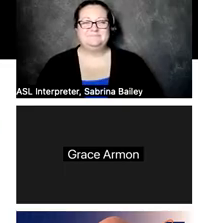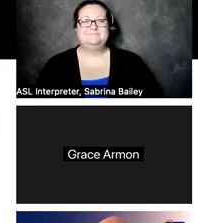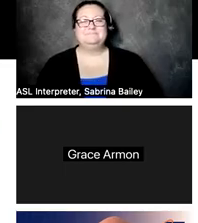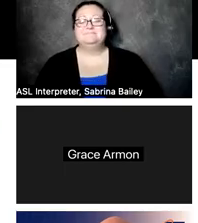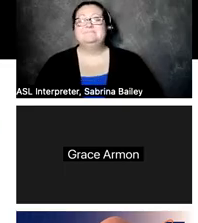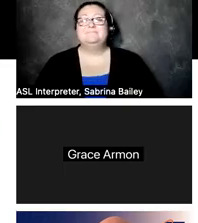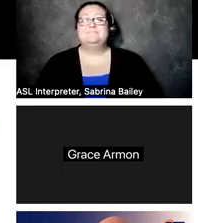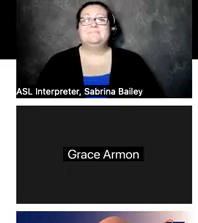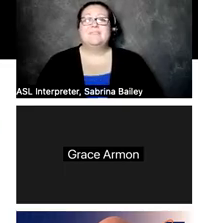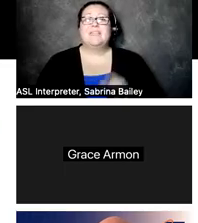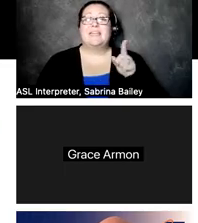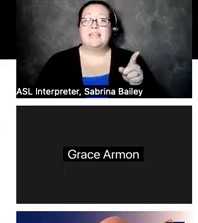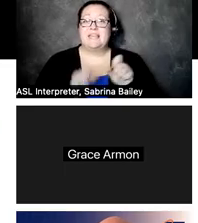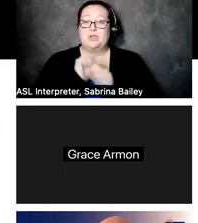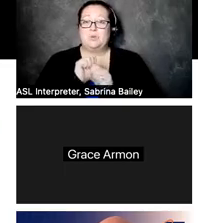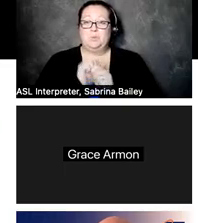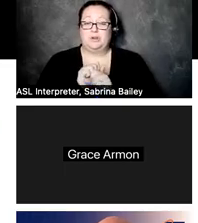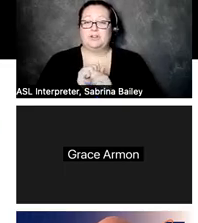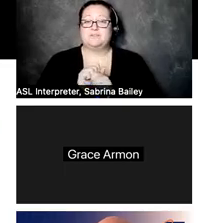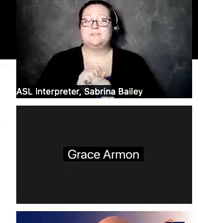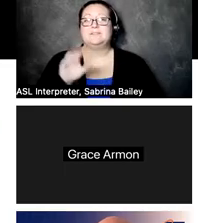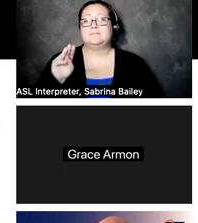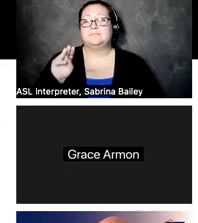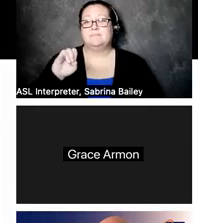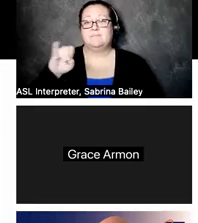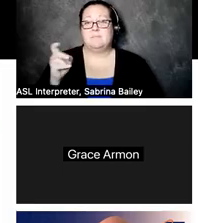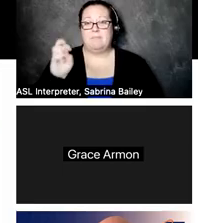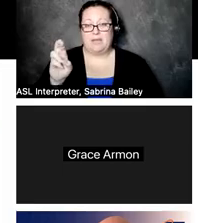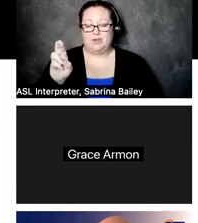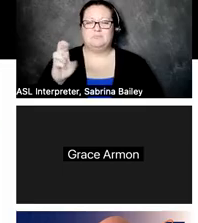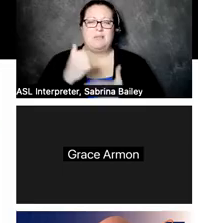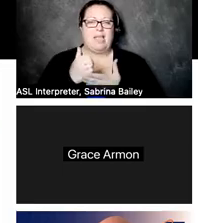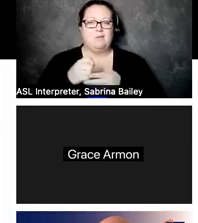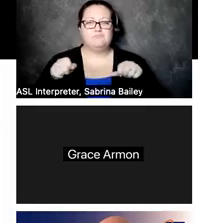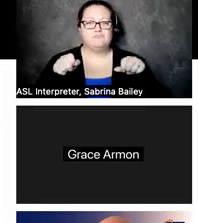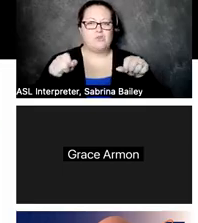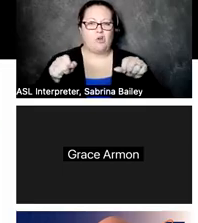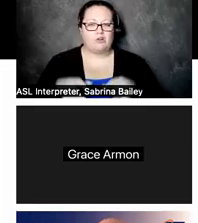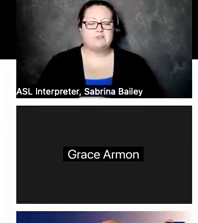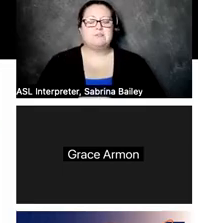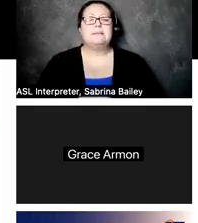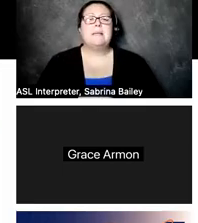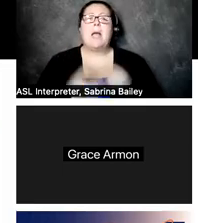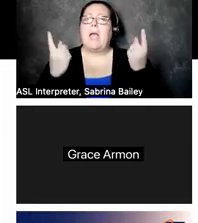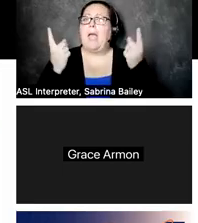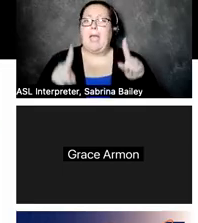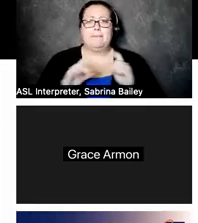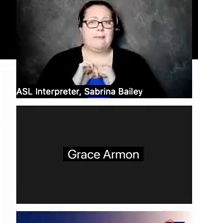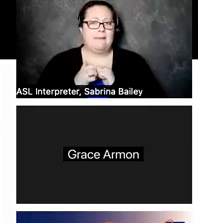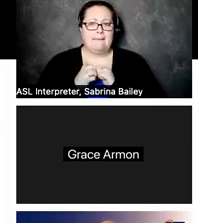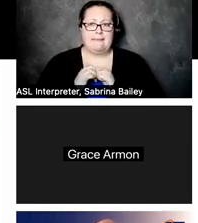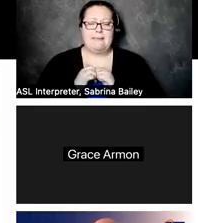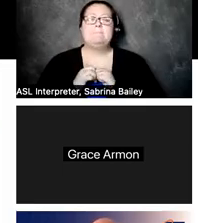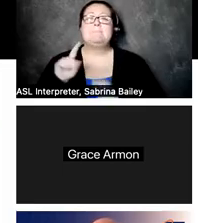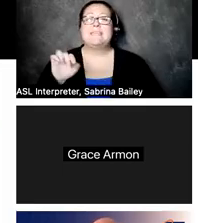So Barton works at Meijer. He is a cart attendant. The way that this came about is